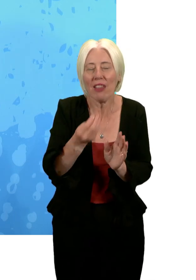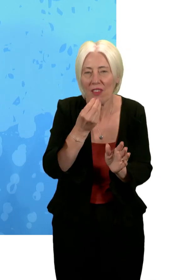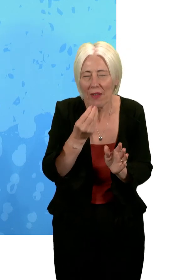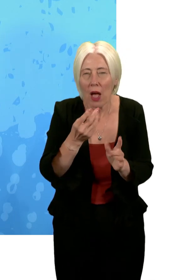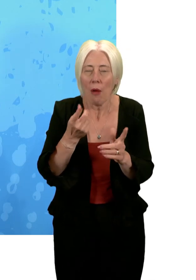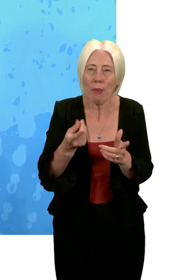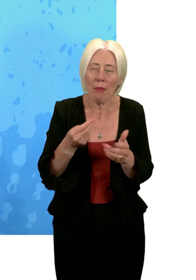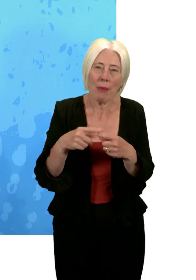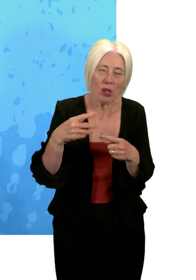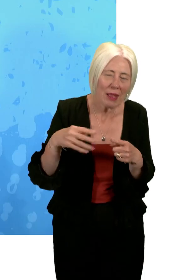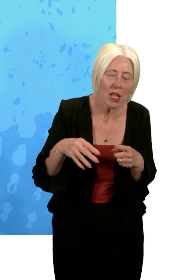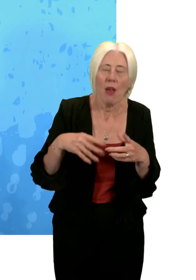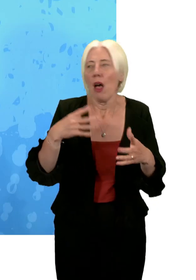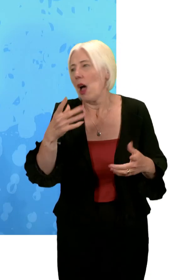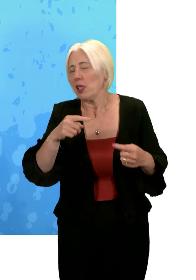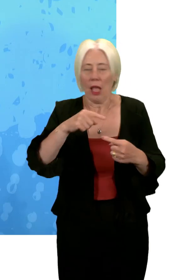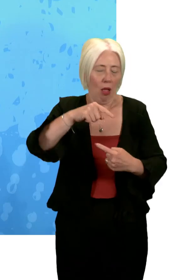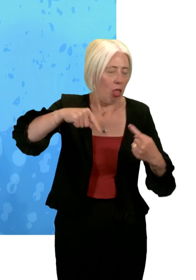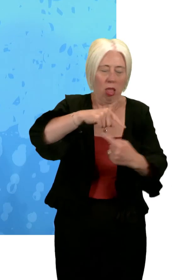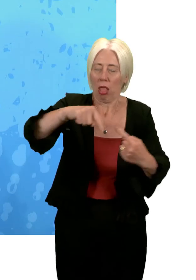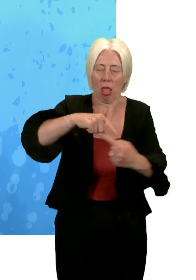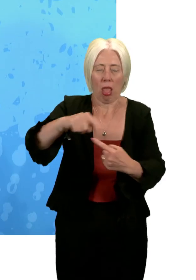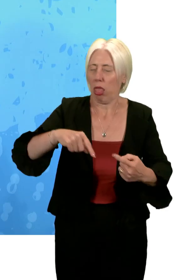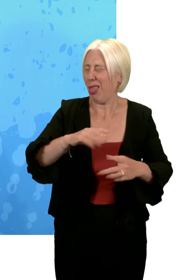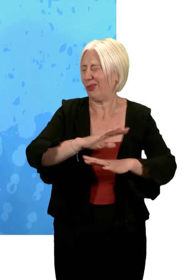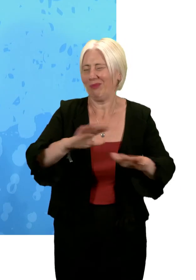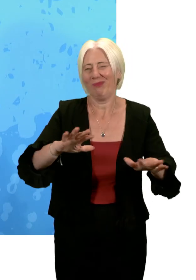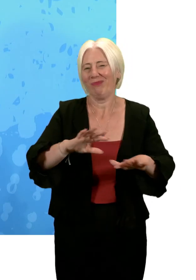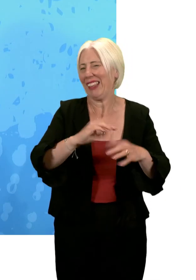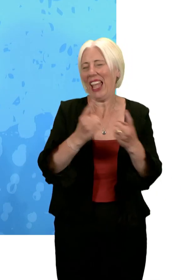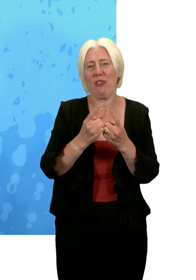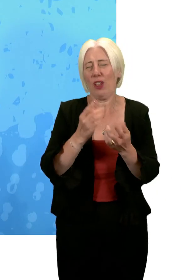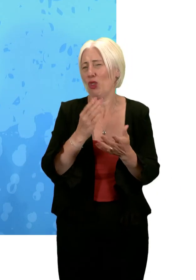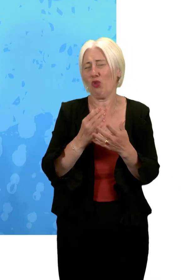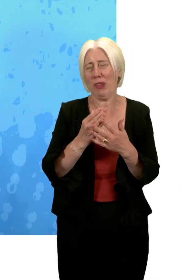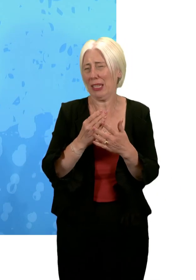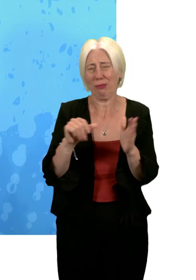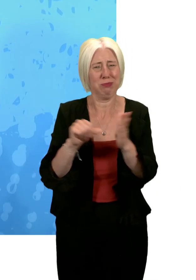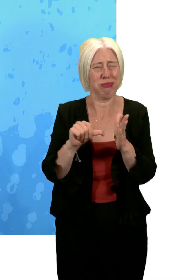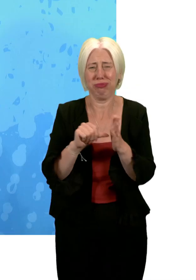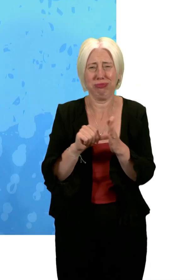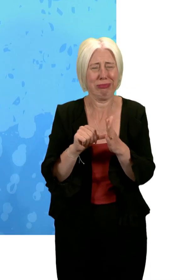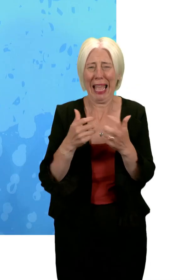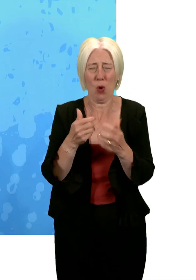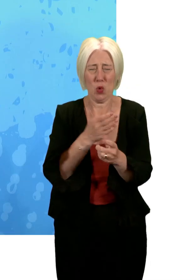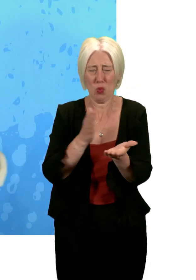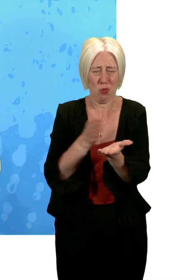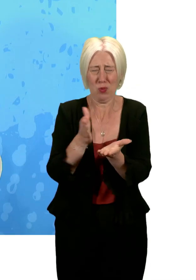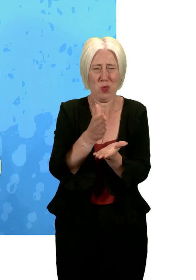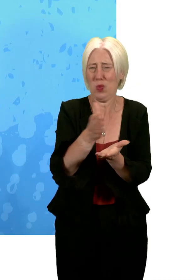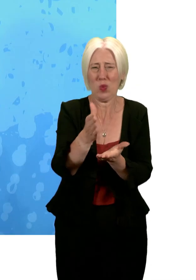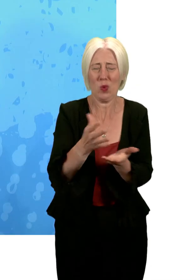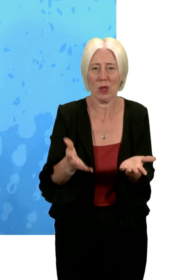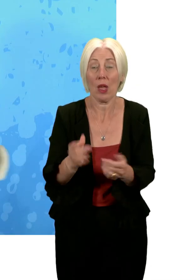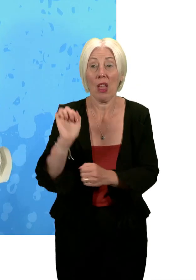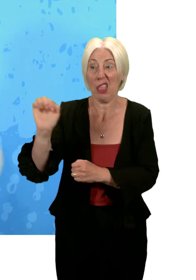money. And so I just think the whole thing's just a bit of a jumble. And things like where